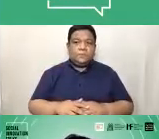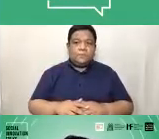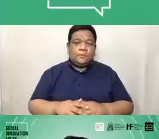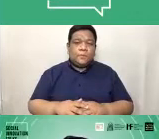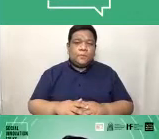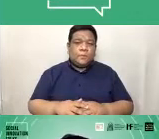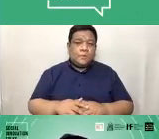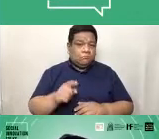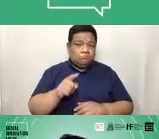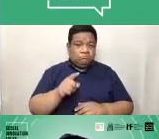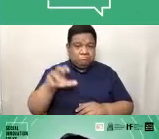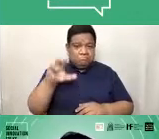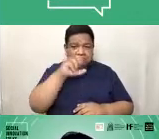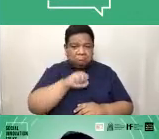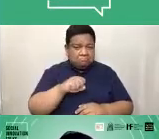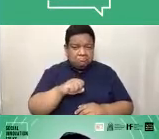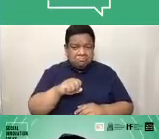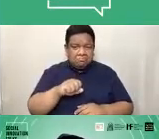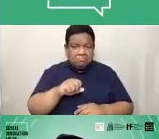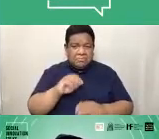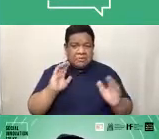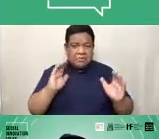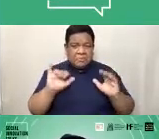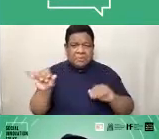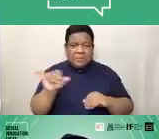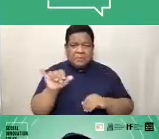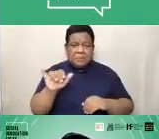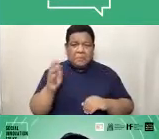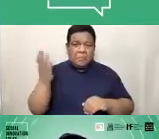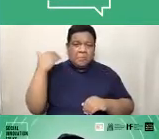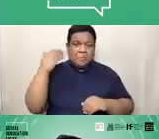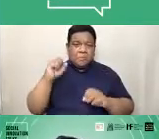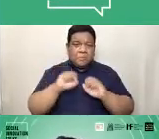Can anyone guess what that is very similar to in a previous webinar?